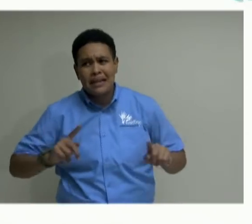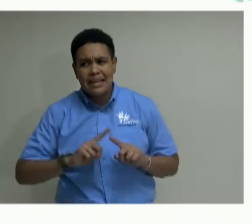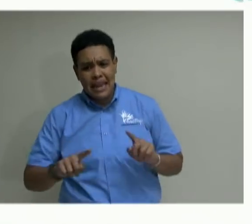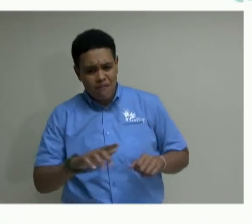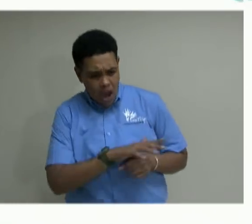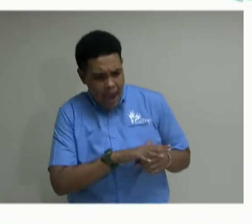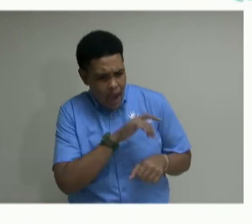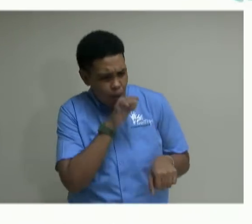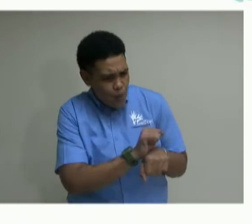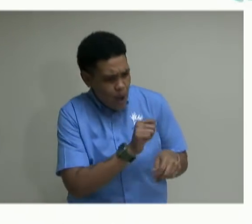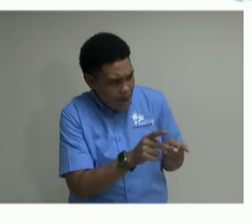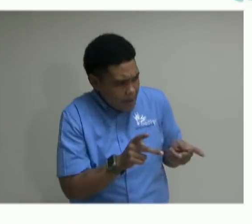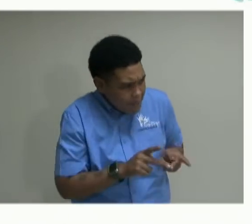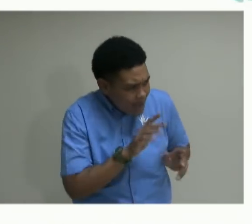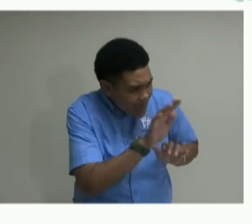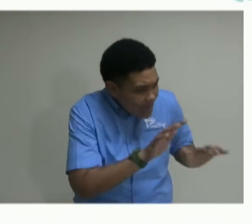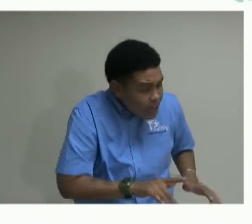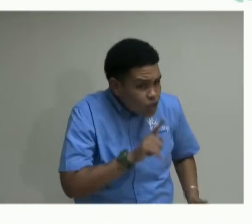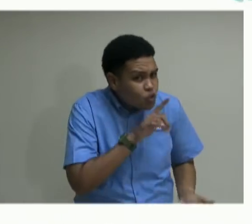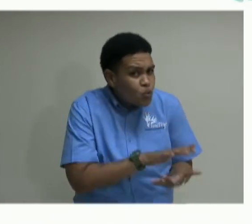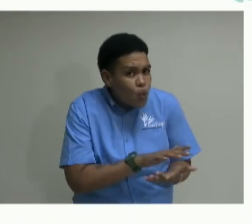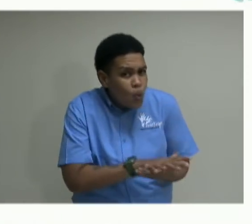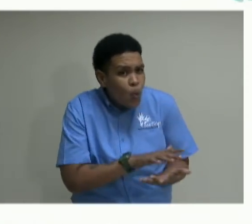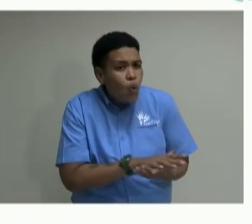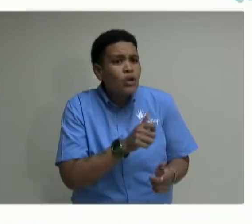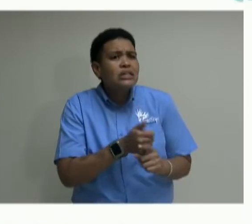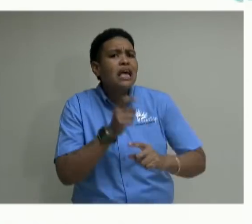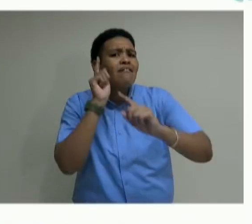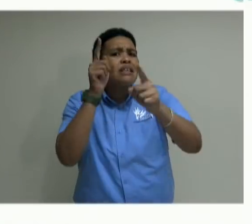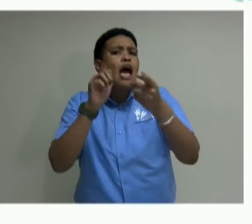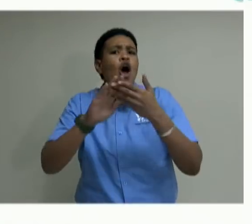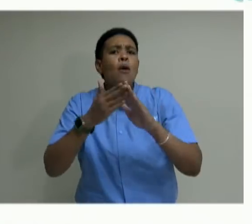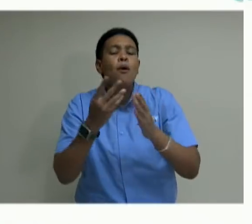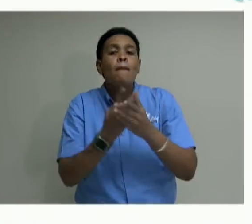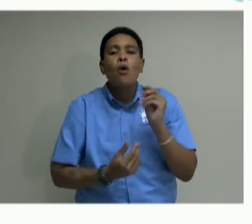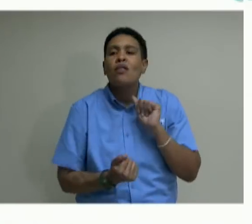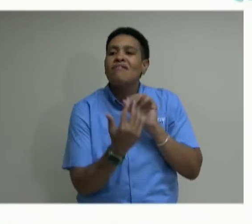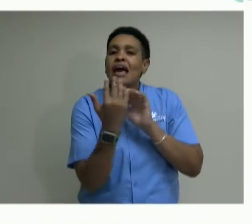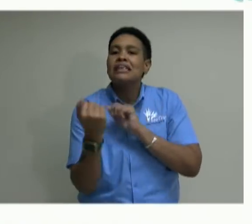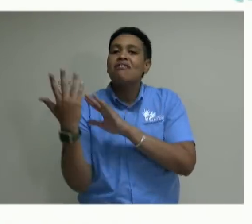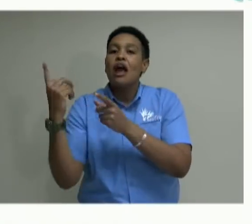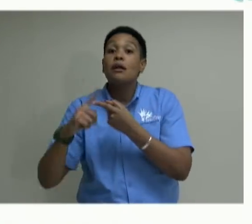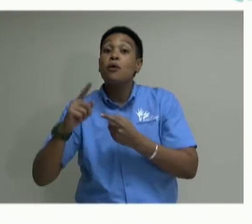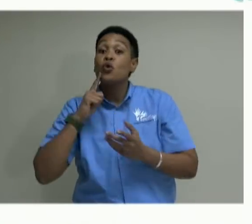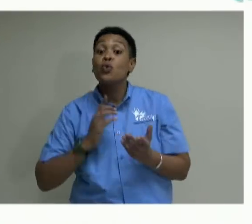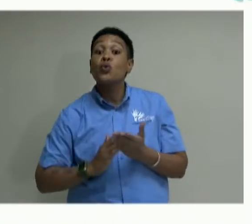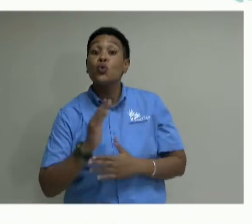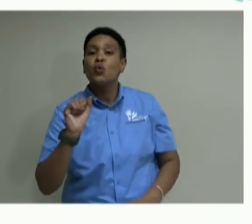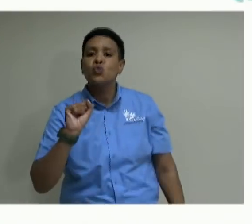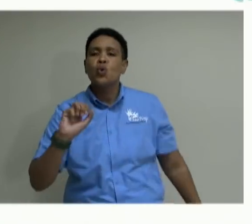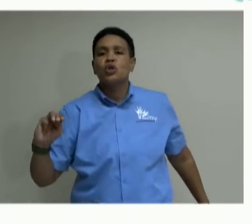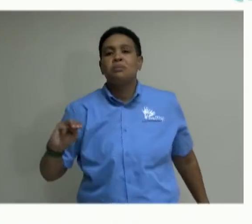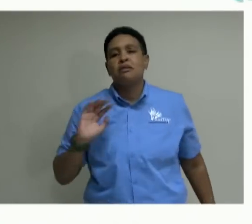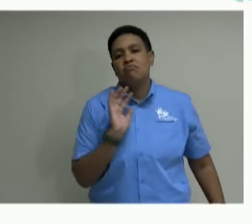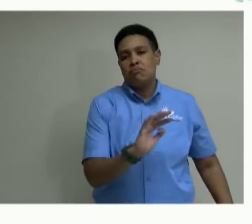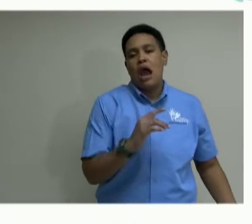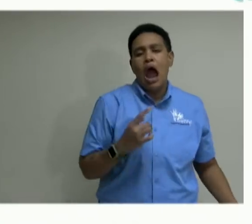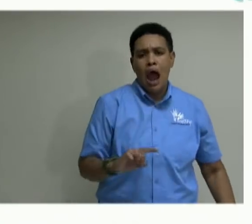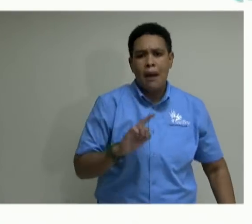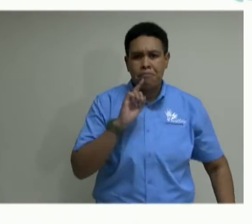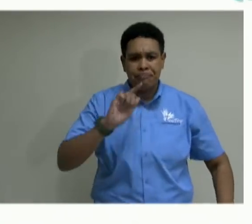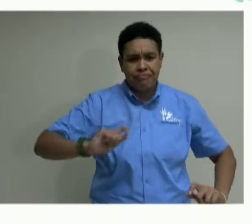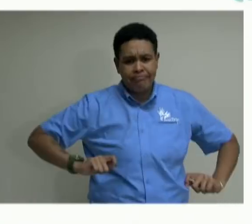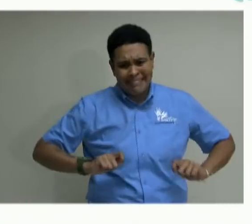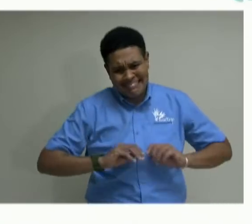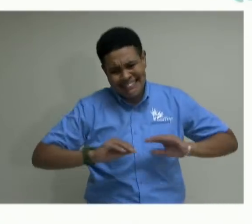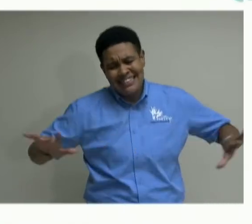areas, workplaces, school, targeted community, both face-to-face and via social media platform. Dissemination